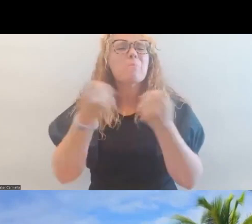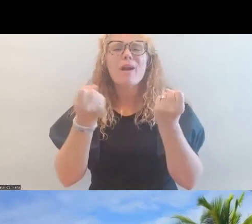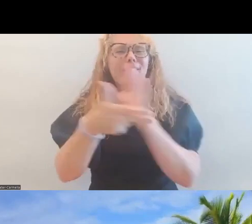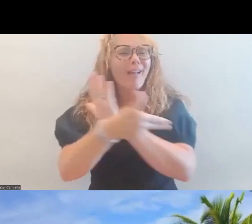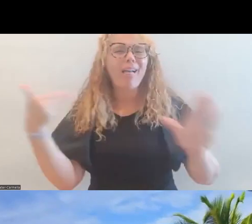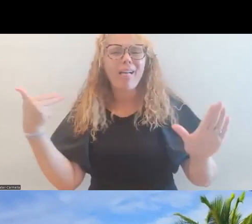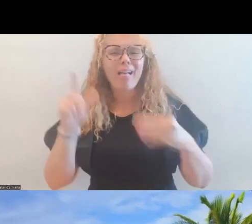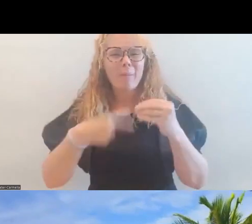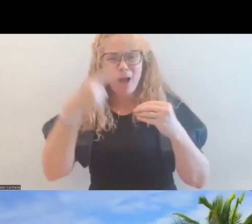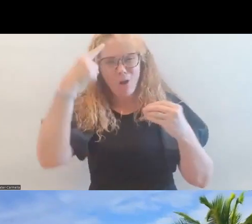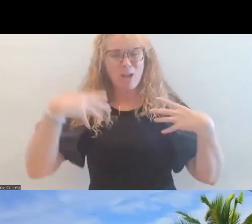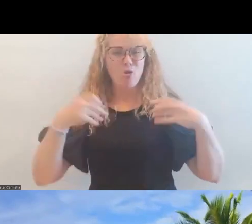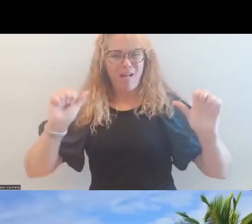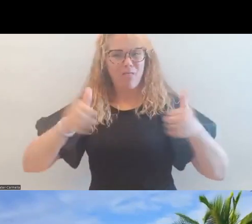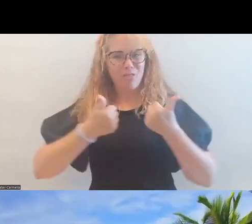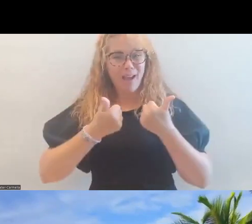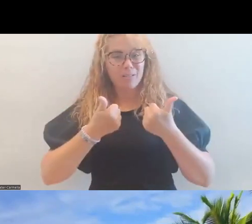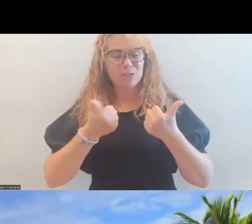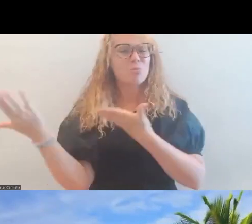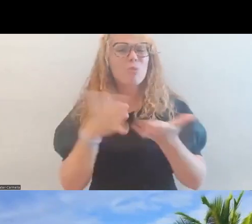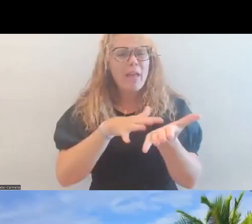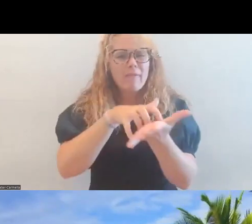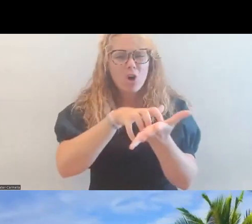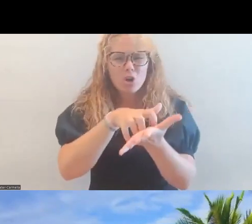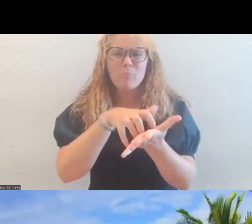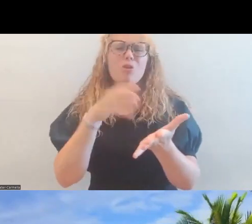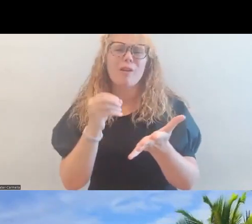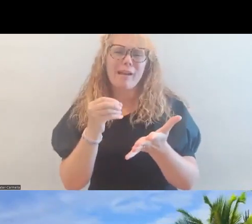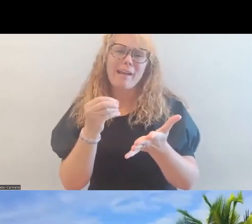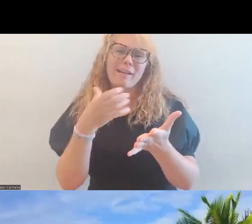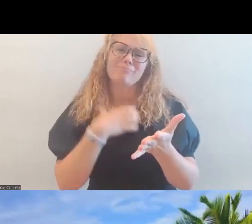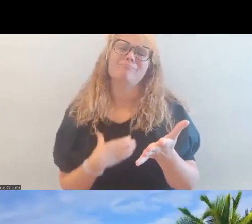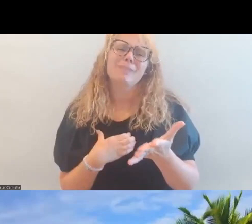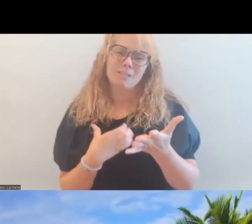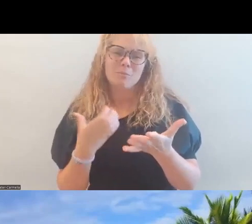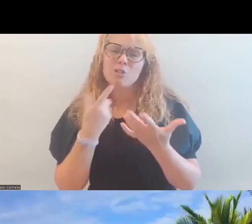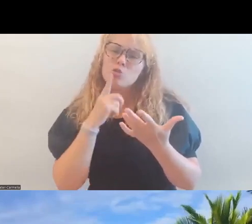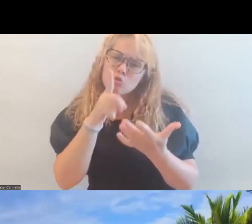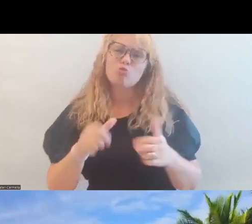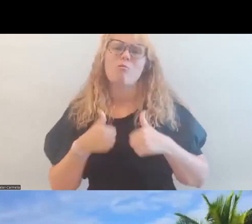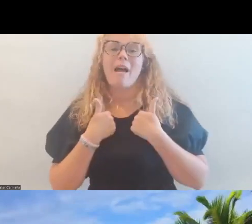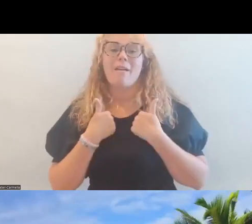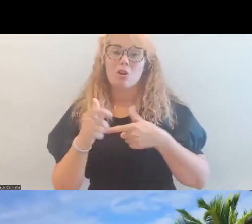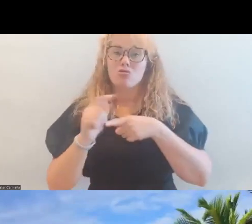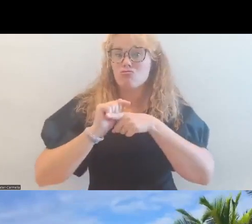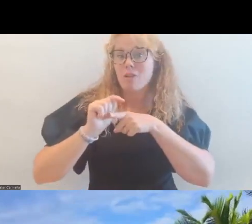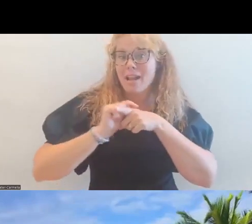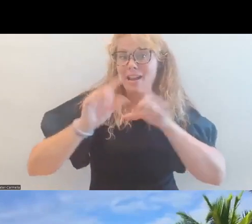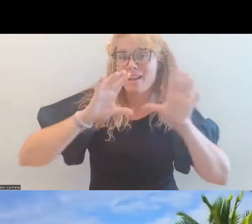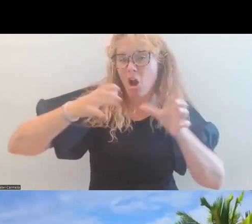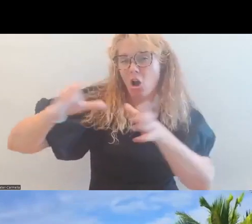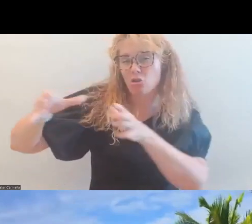mental health challenges and bring the vulnerable and desperate a true lifeline. Training congregations on